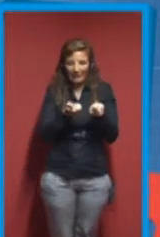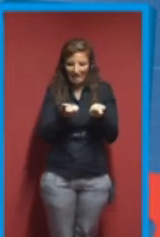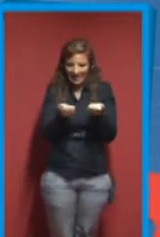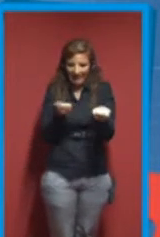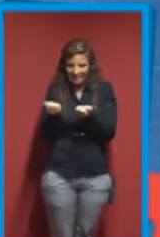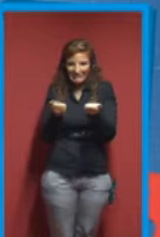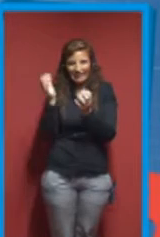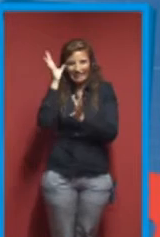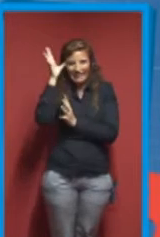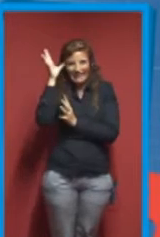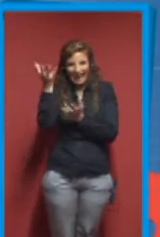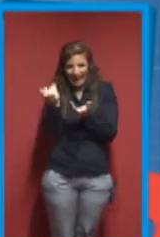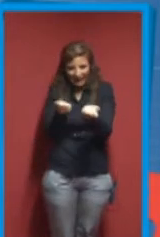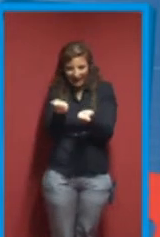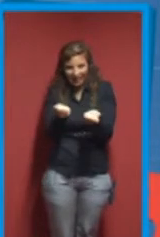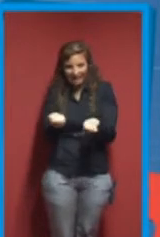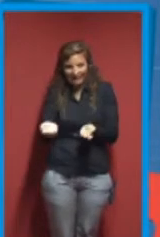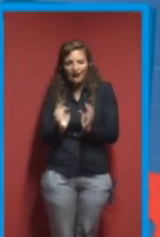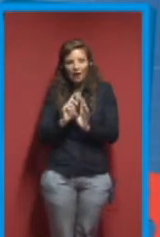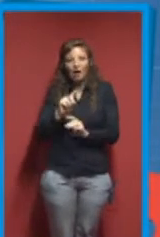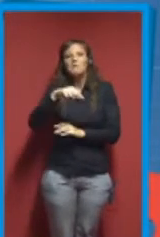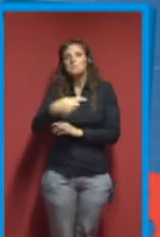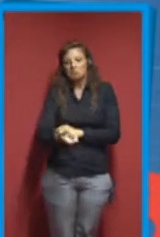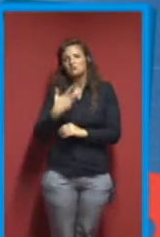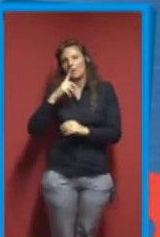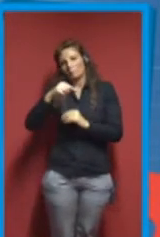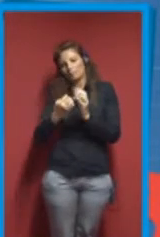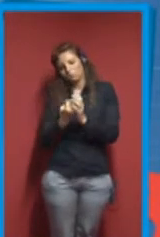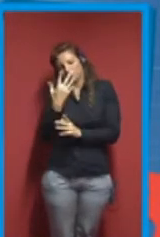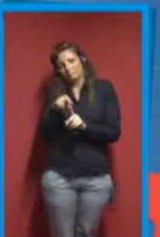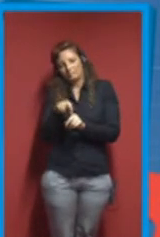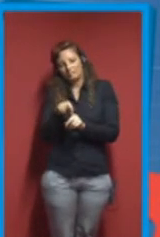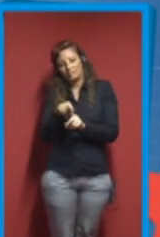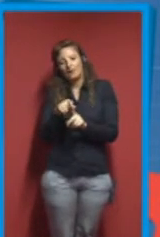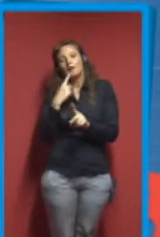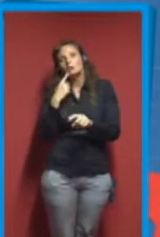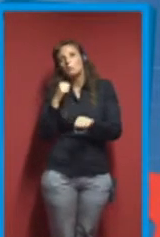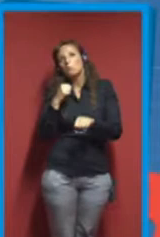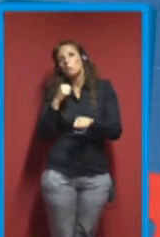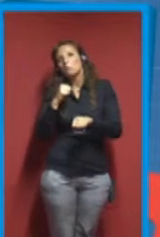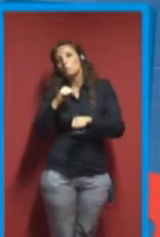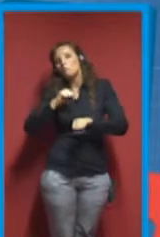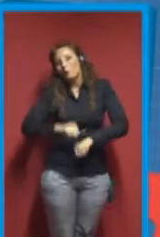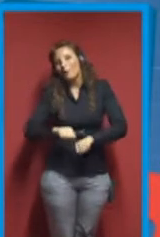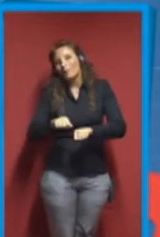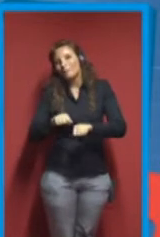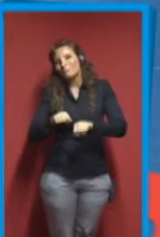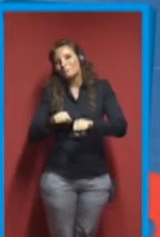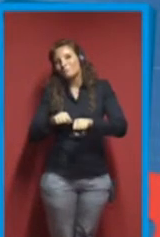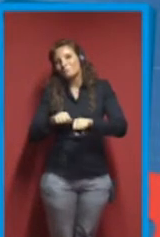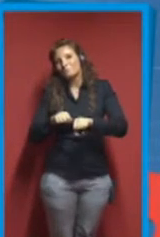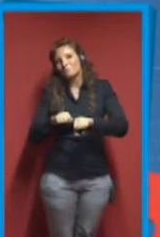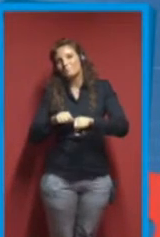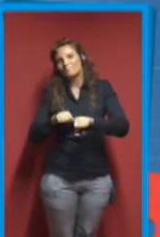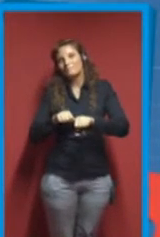Mods emerged. We built the head to be the size, this was 1.5 years ago, of a lily pad Arduino. So just in case anybody wants to turn their doll into